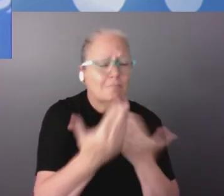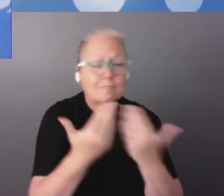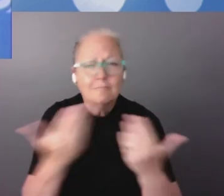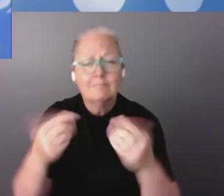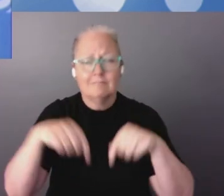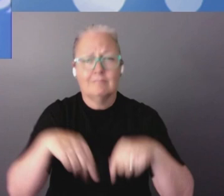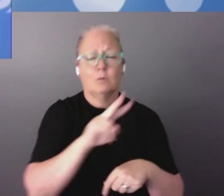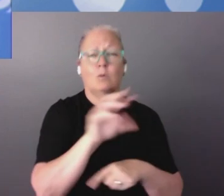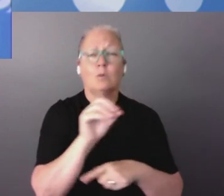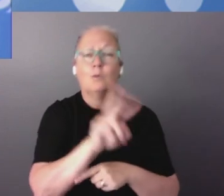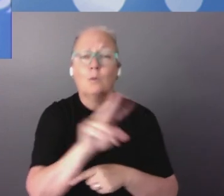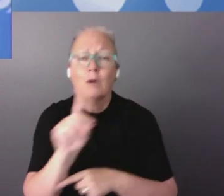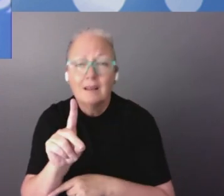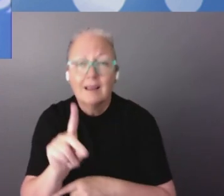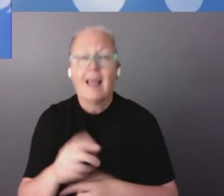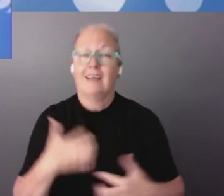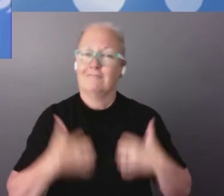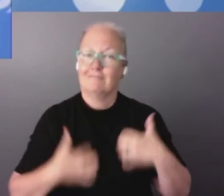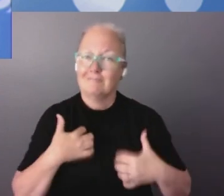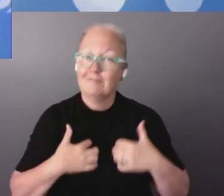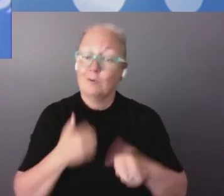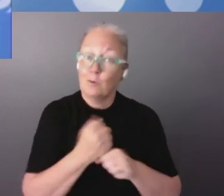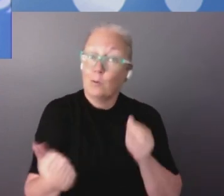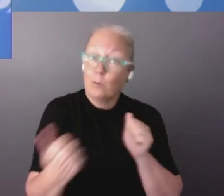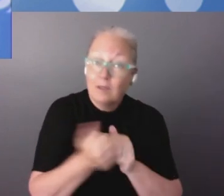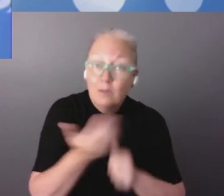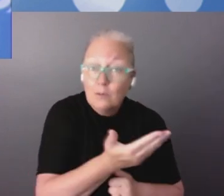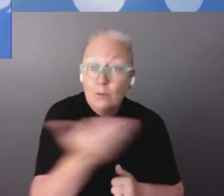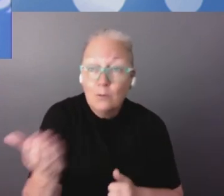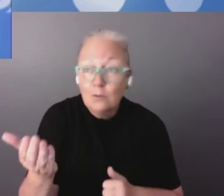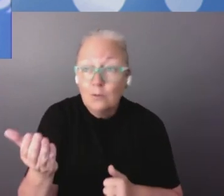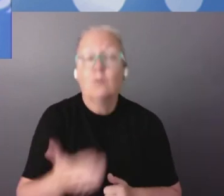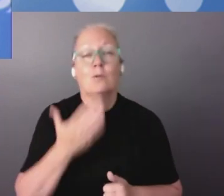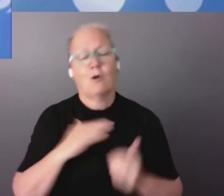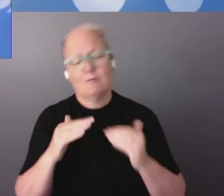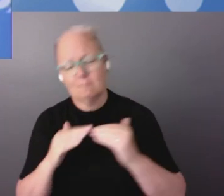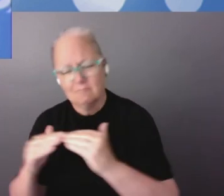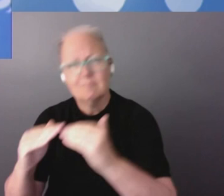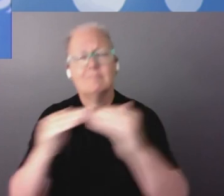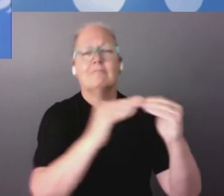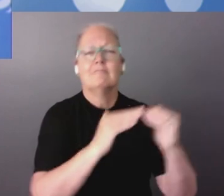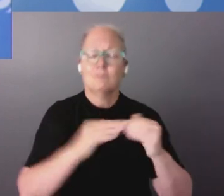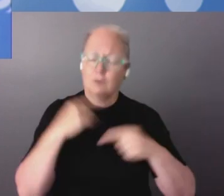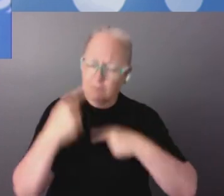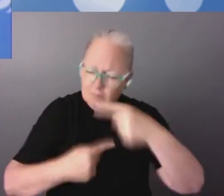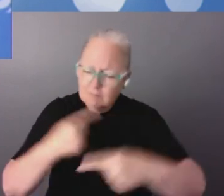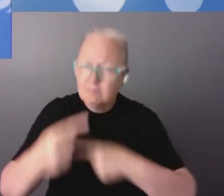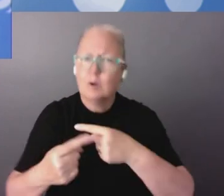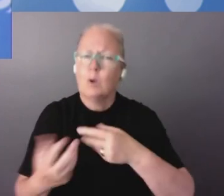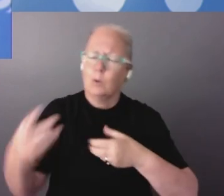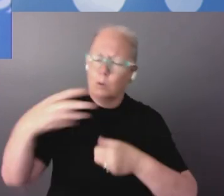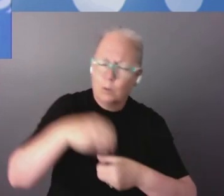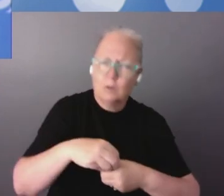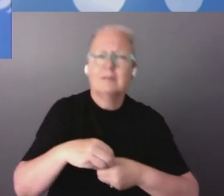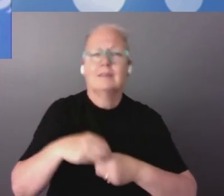and I look forward to working alongside you to build an equitable, sustainable, and inclusive digital future